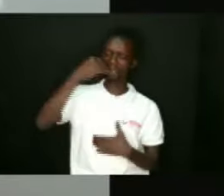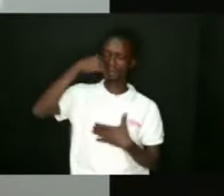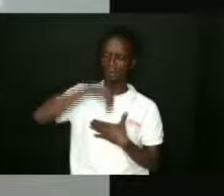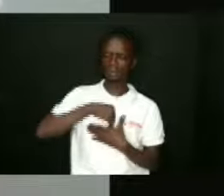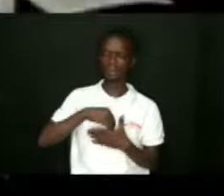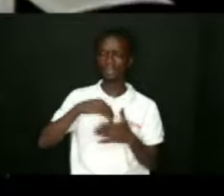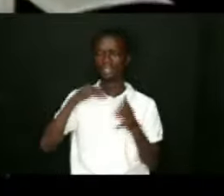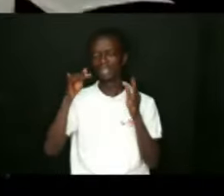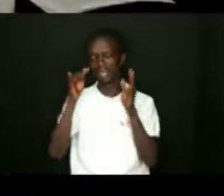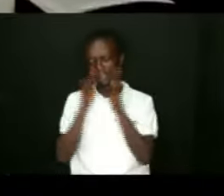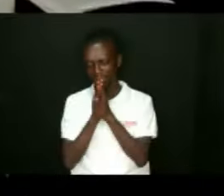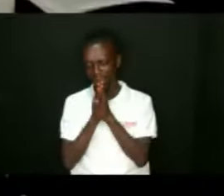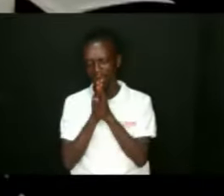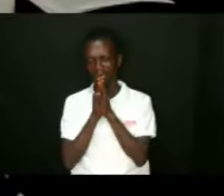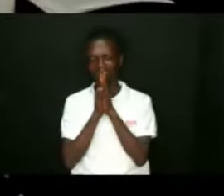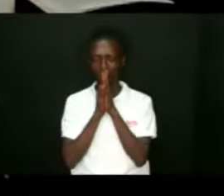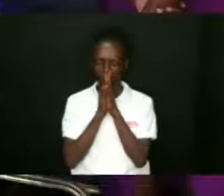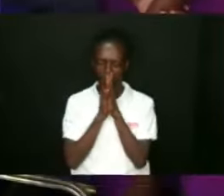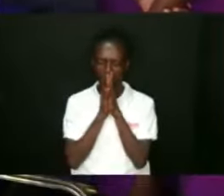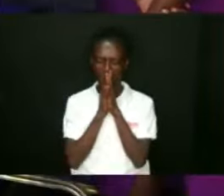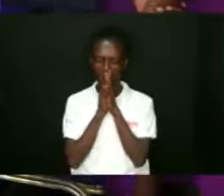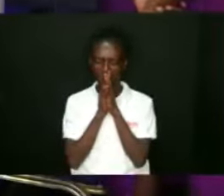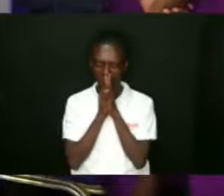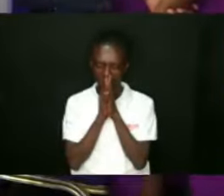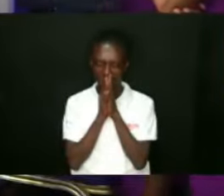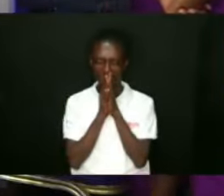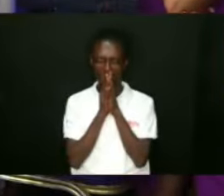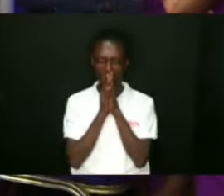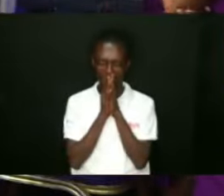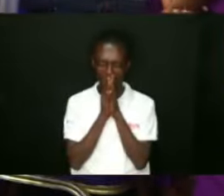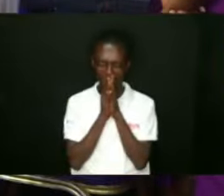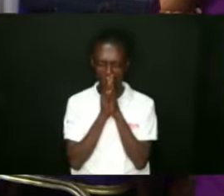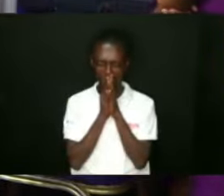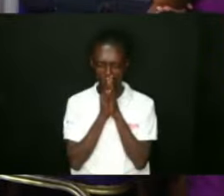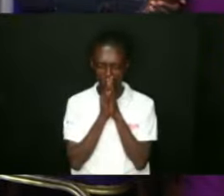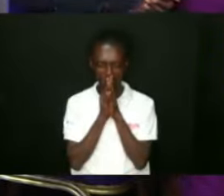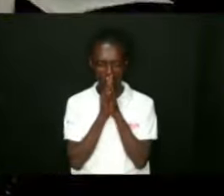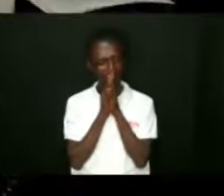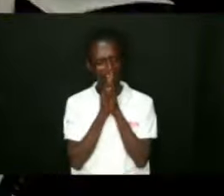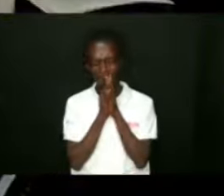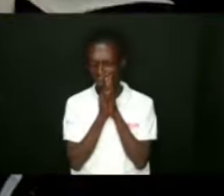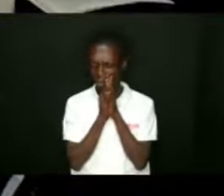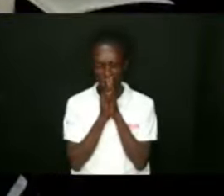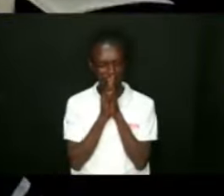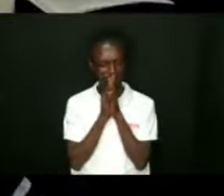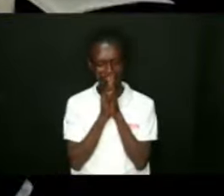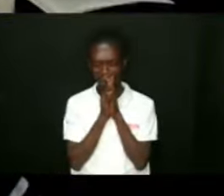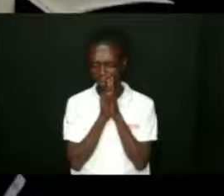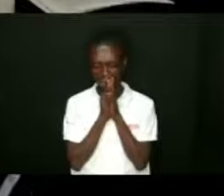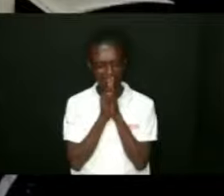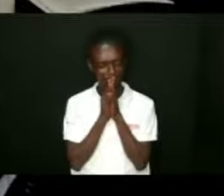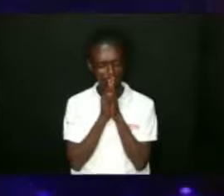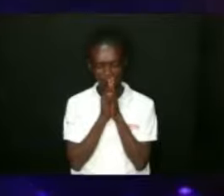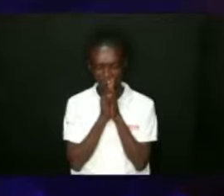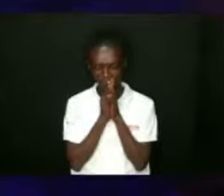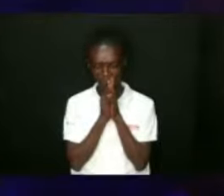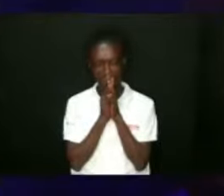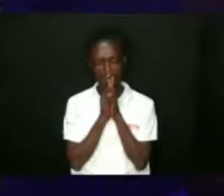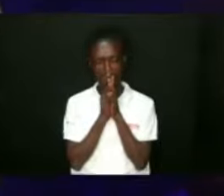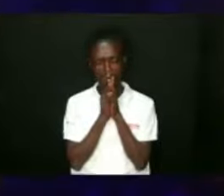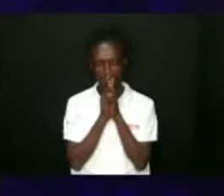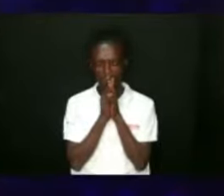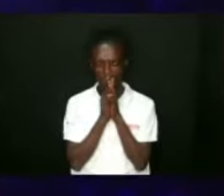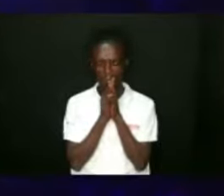Like the prodigal son, Lord, we come to our conscience. We cannot be part. We cannot be part. We refuse